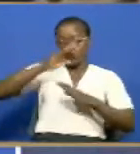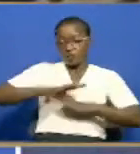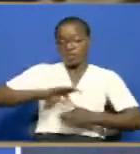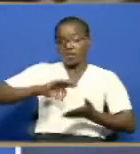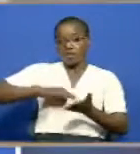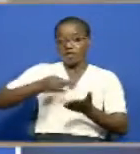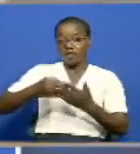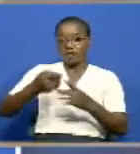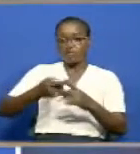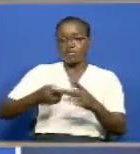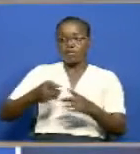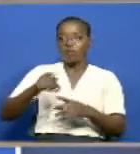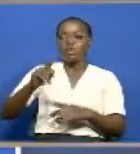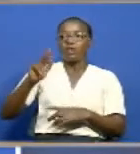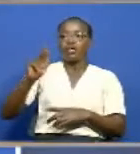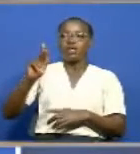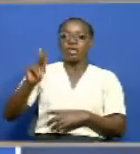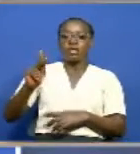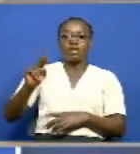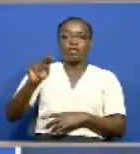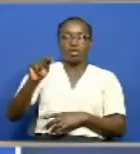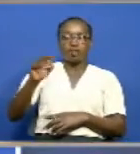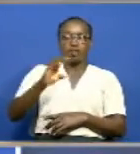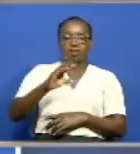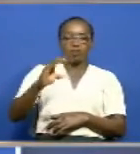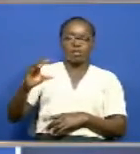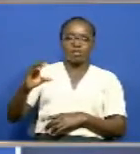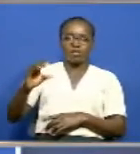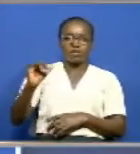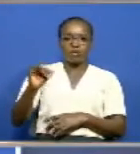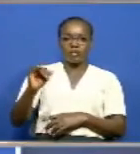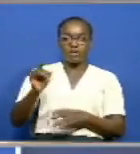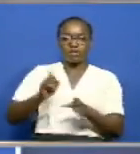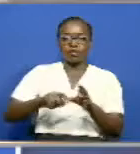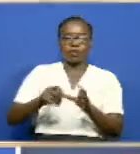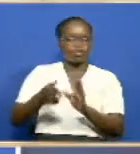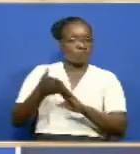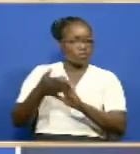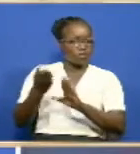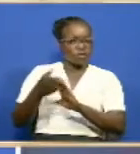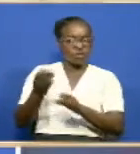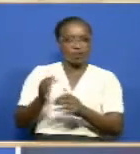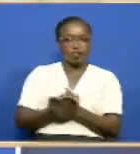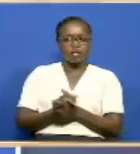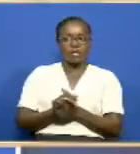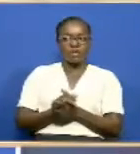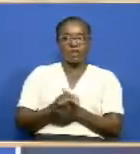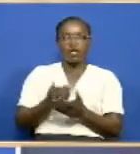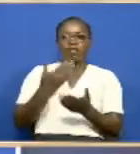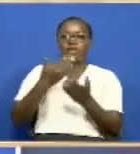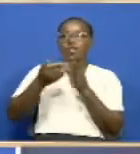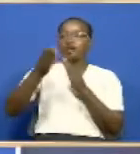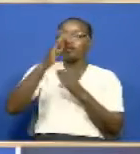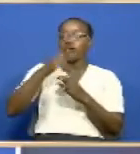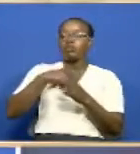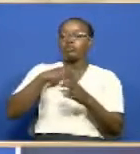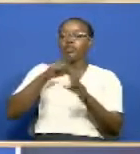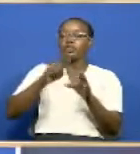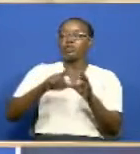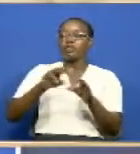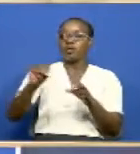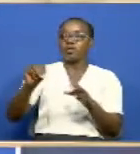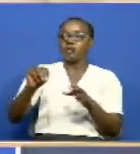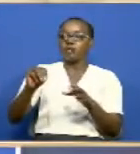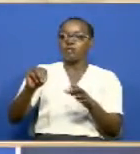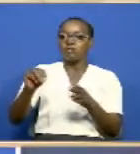from the Kenya National Chamber of Commerce, she did not hesitate to join. Thank God I joined. We first